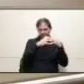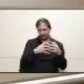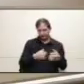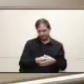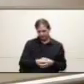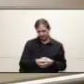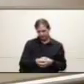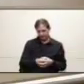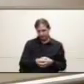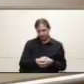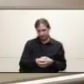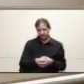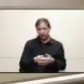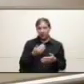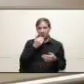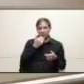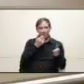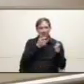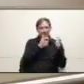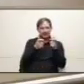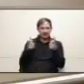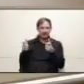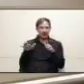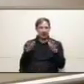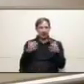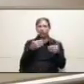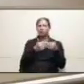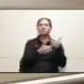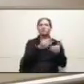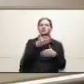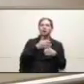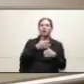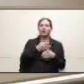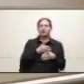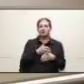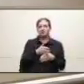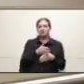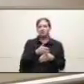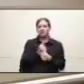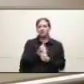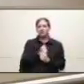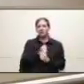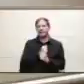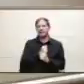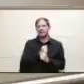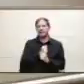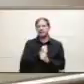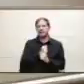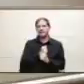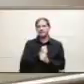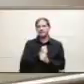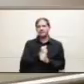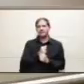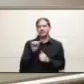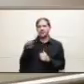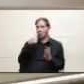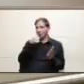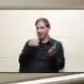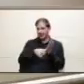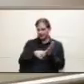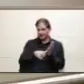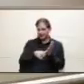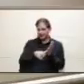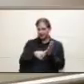generated, and who's managing that? And how does that process work? And then in the letter you've written to